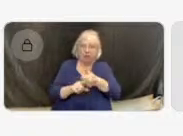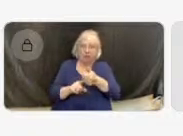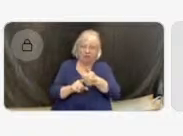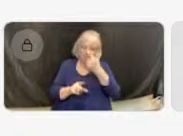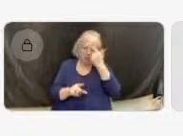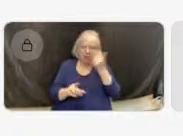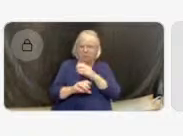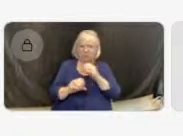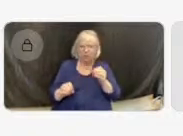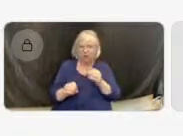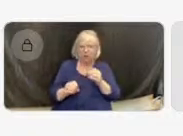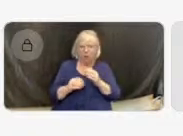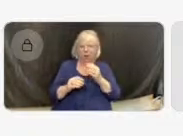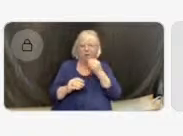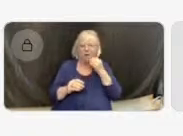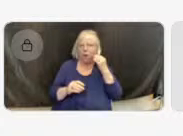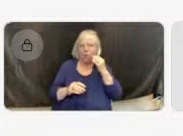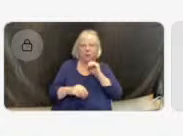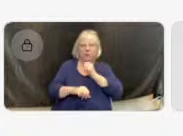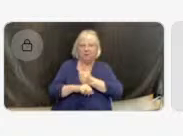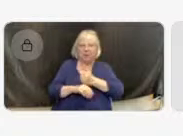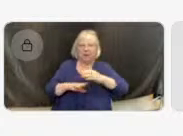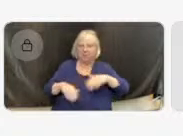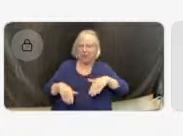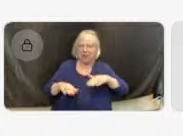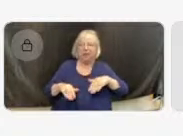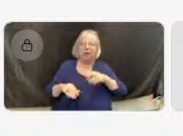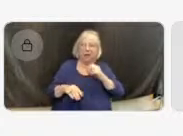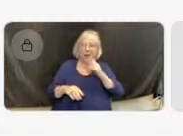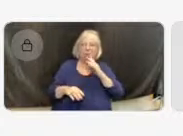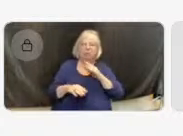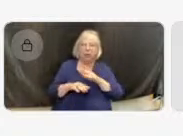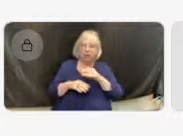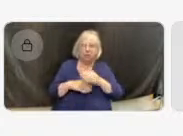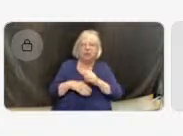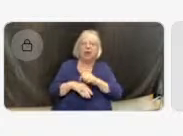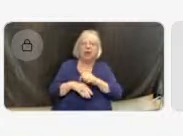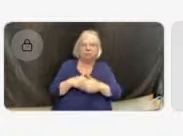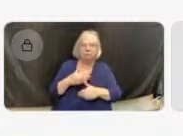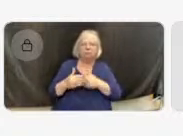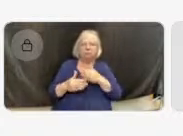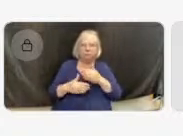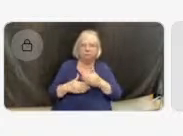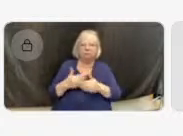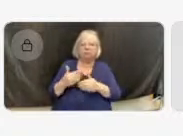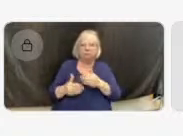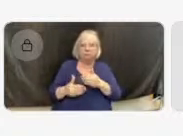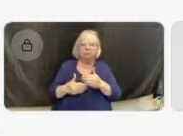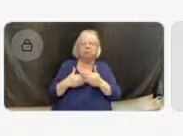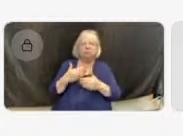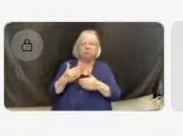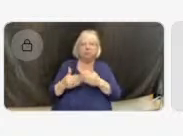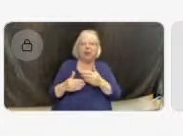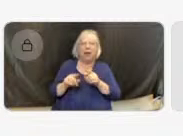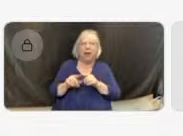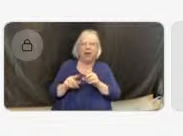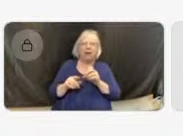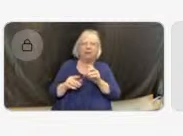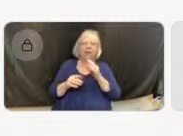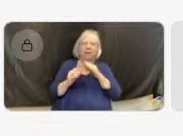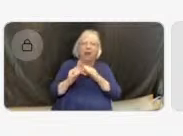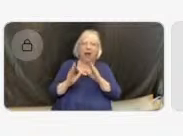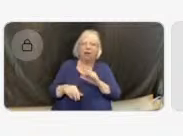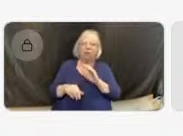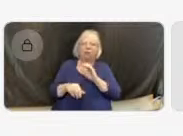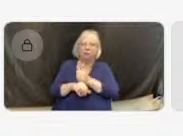no development on the property, and it would be slow over time, incremental, as the subdivision gets